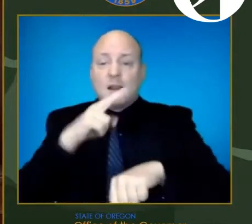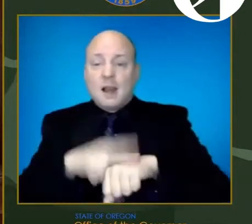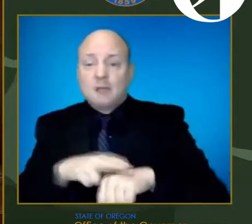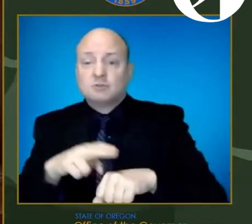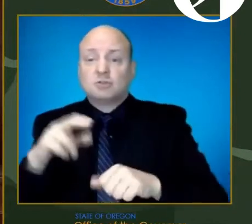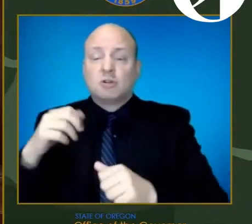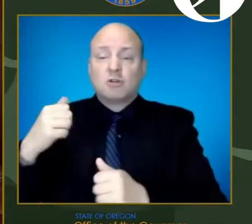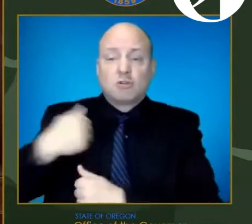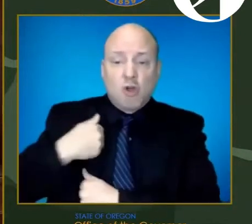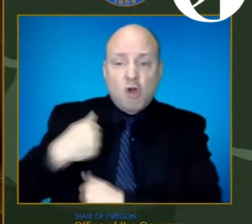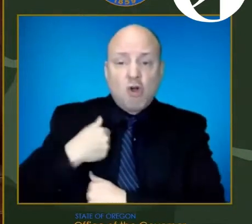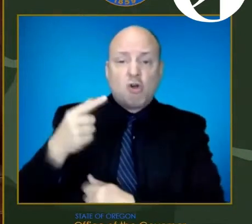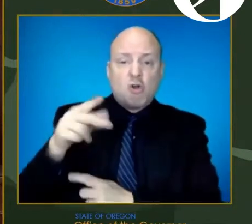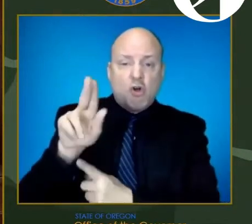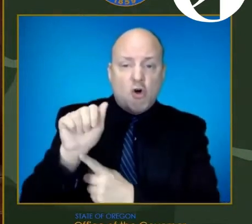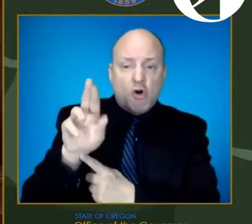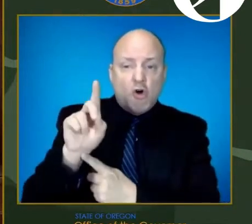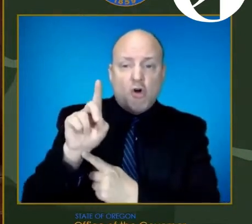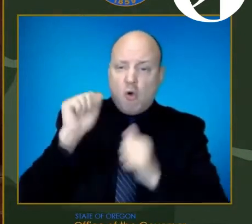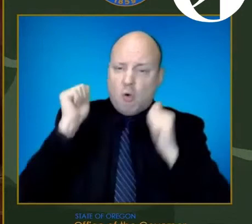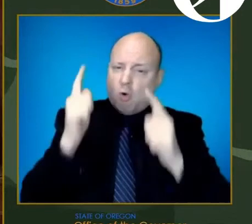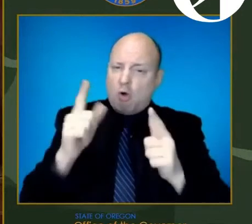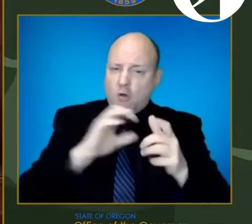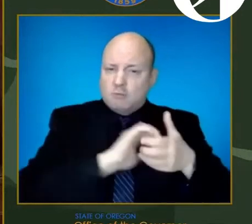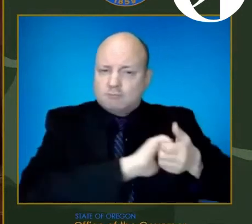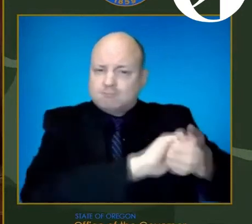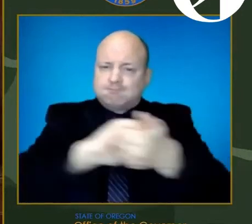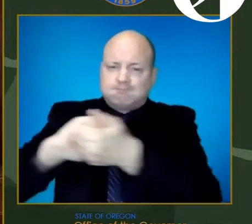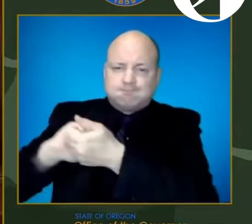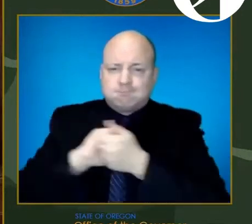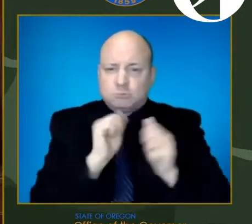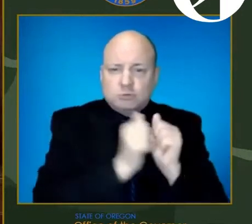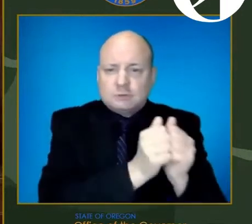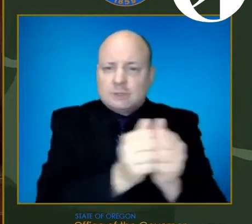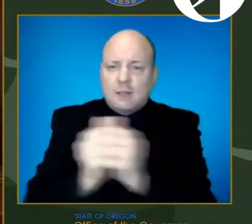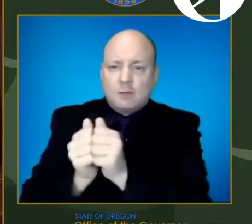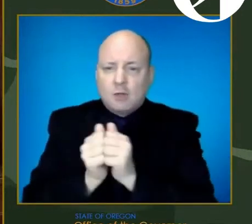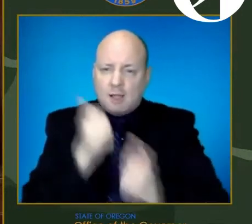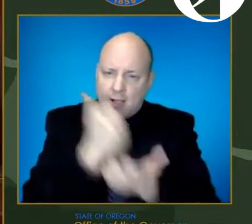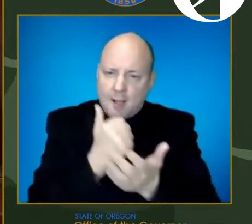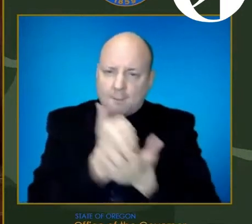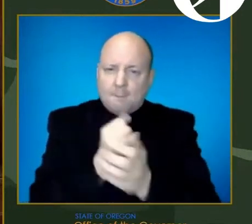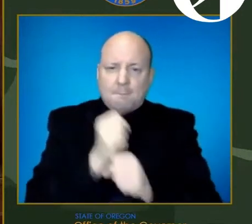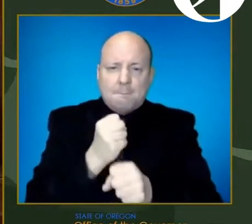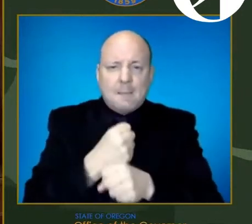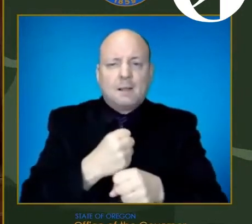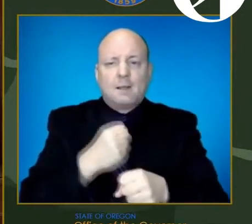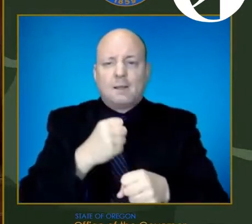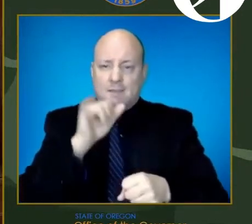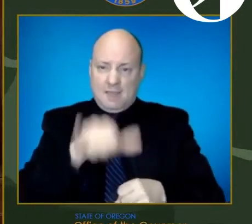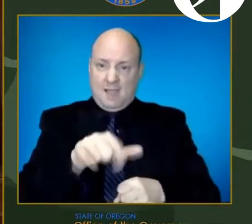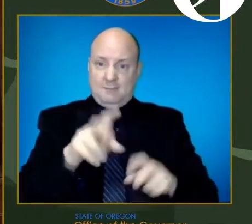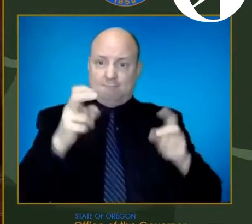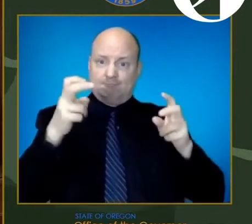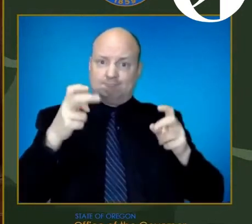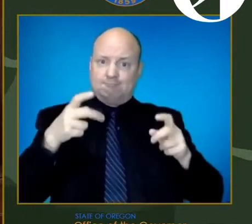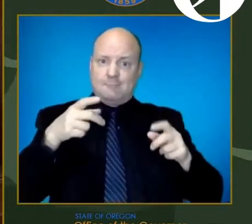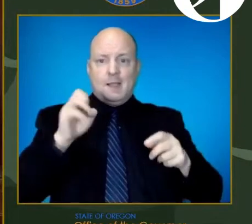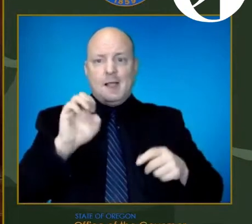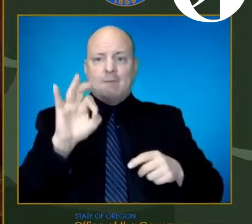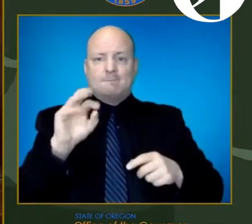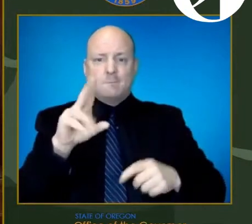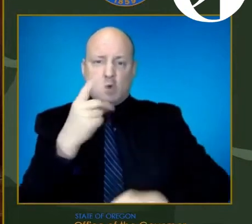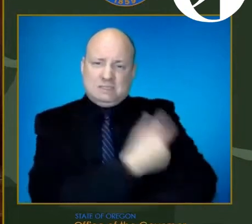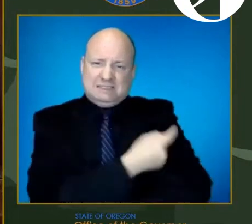all stepped up and are working together to streamline the distribution process and vaccinate Oregonians more